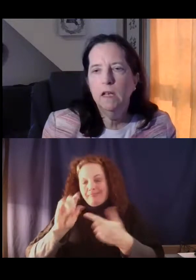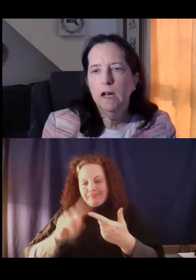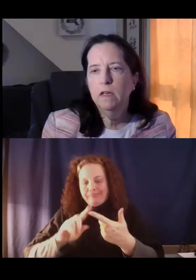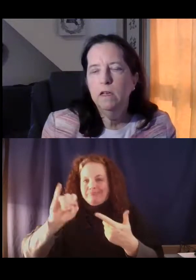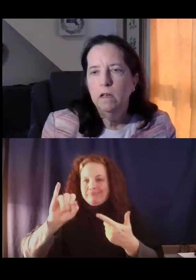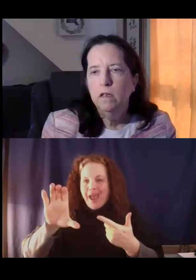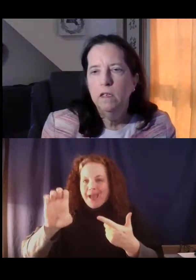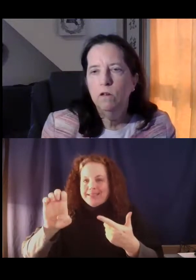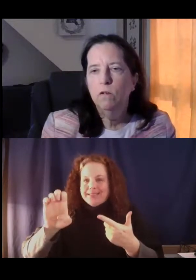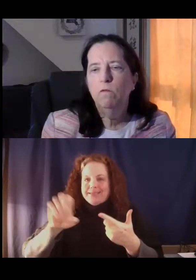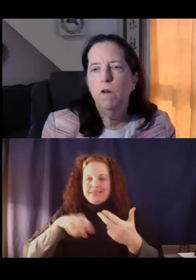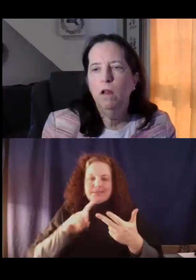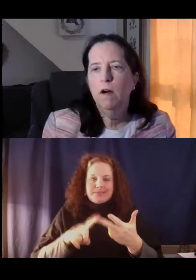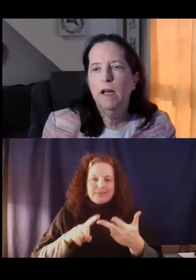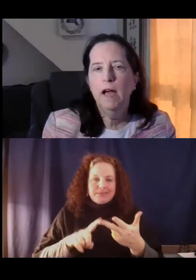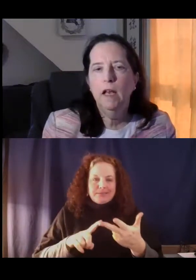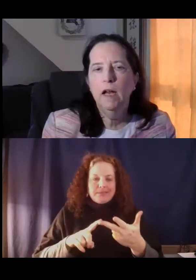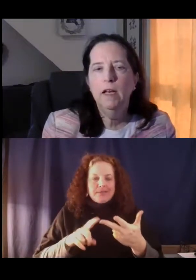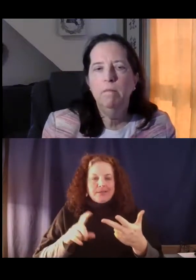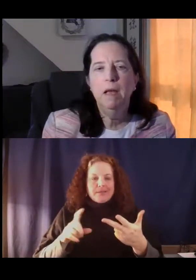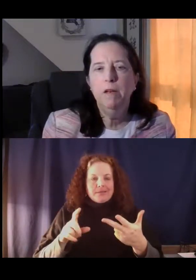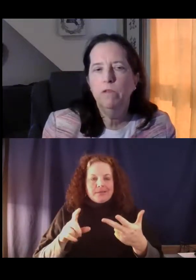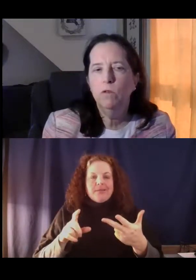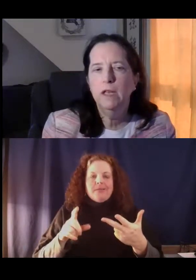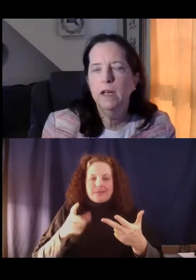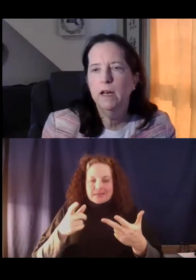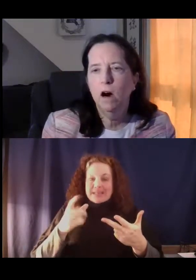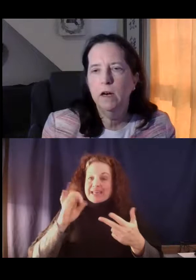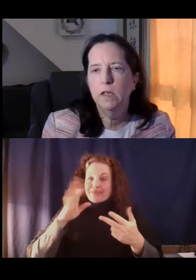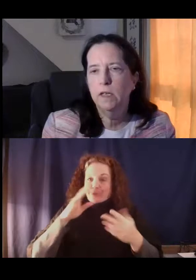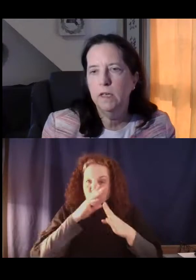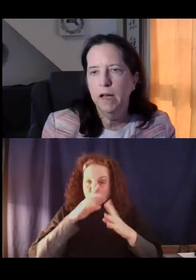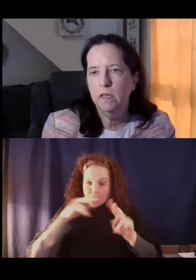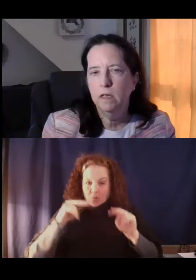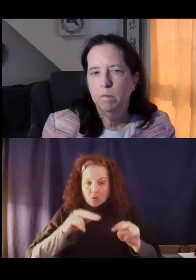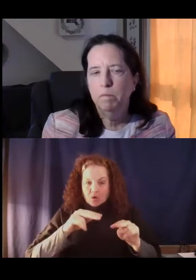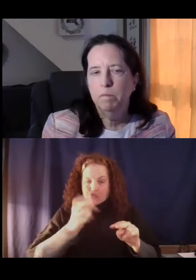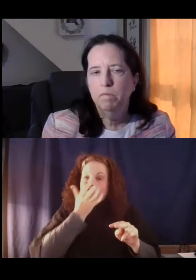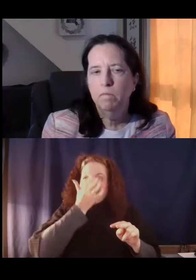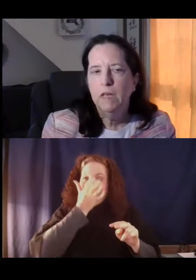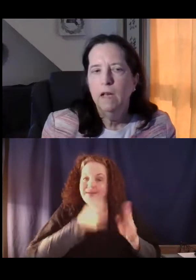grass line to follow a guideline, it may be frozen and harder to detect.